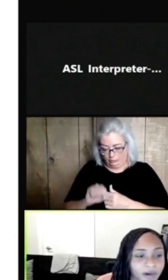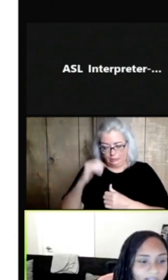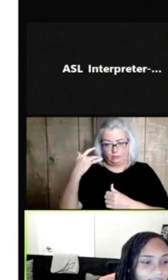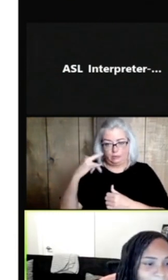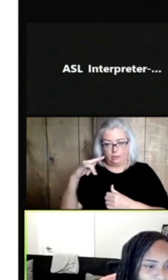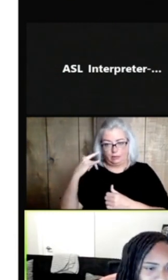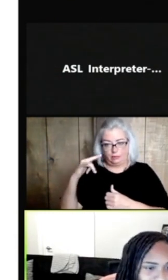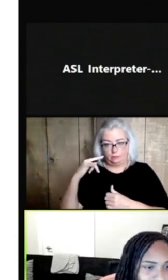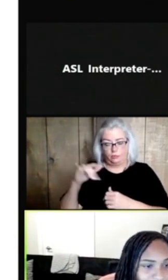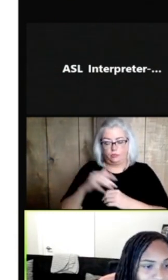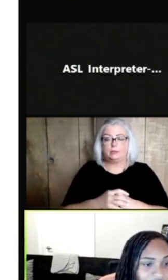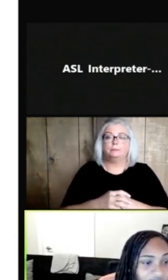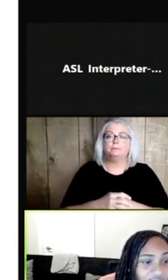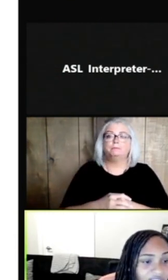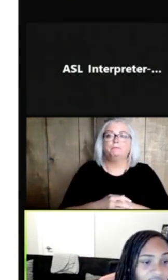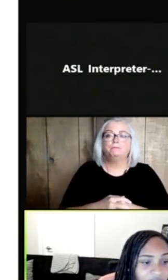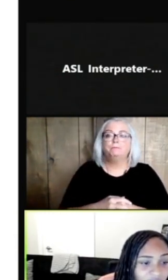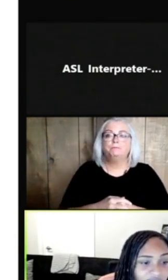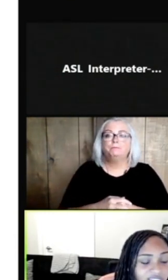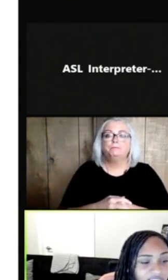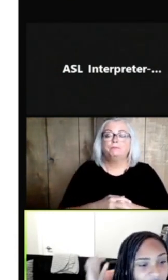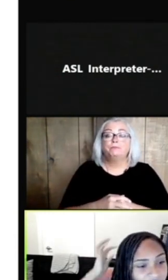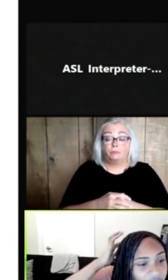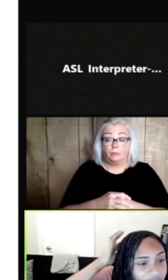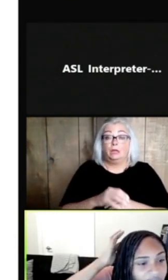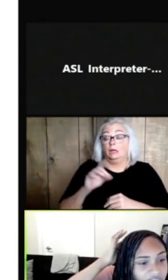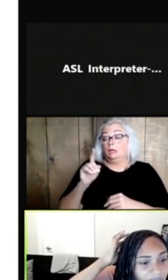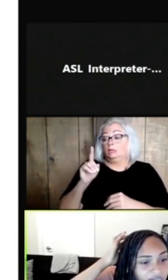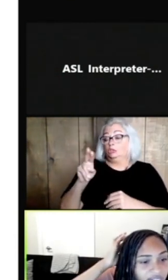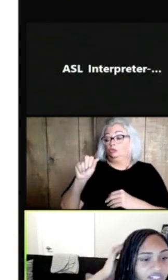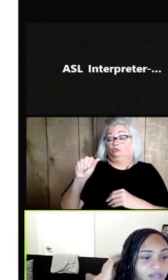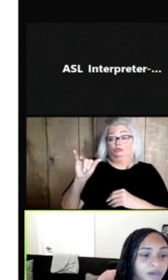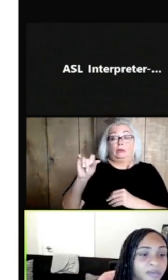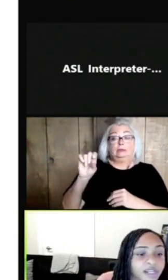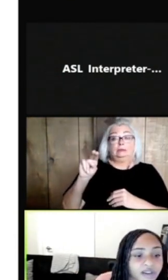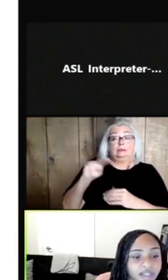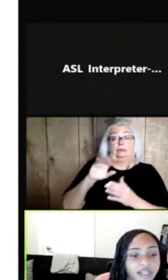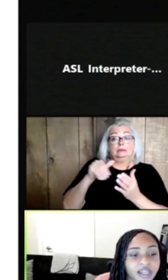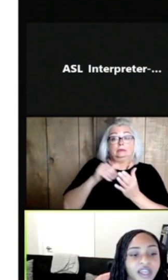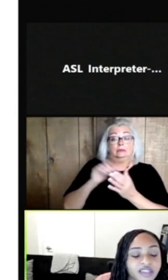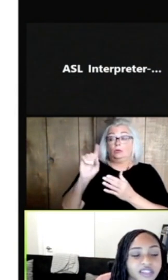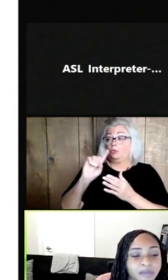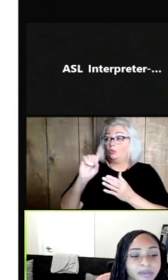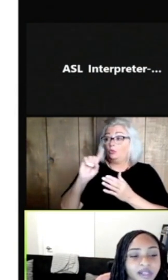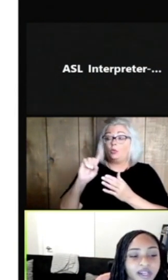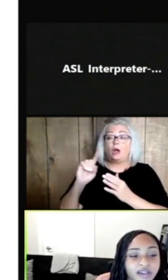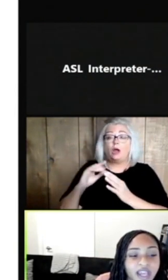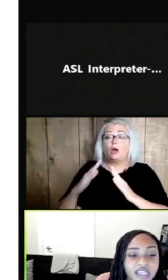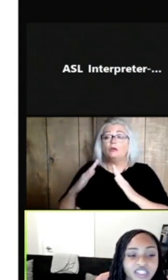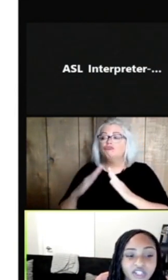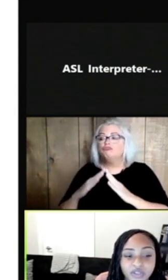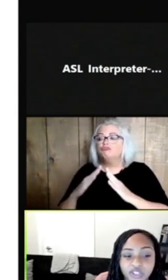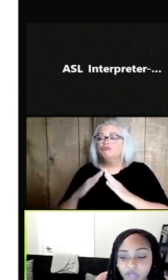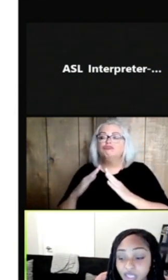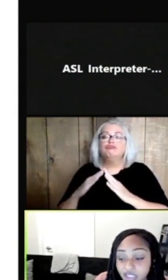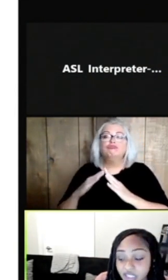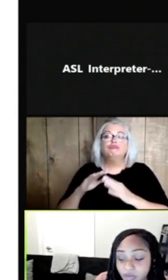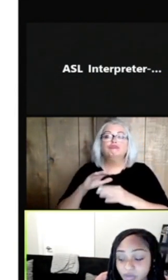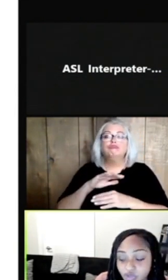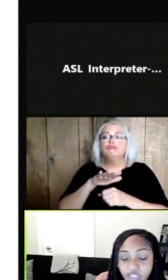to fourth. This Drayson Center is located in a suburban area. This suburban area has a